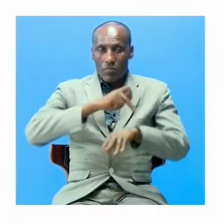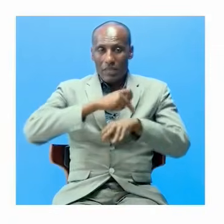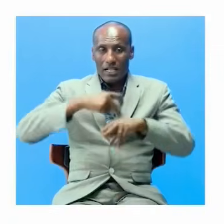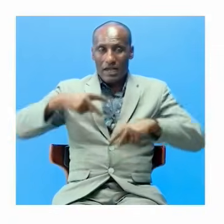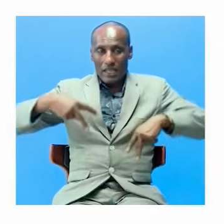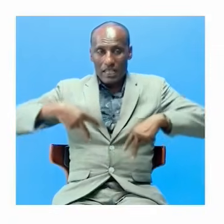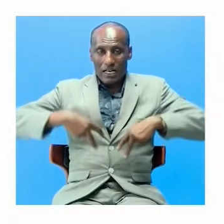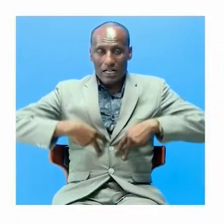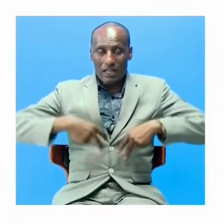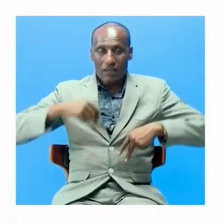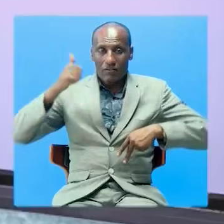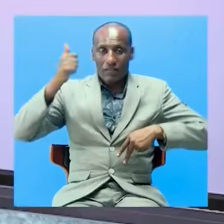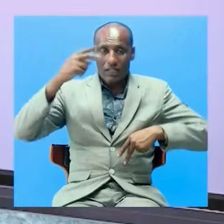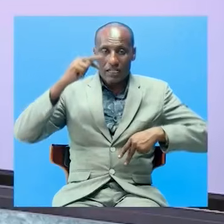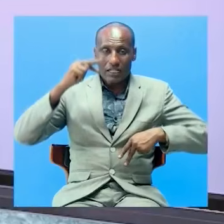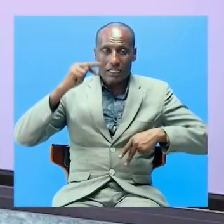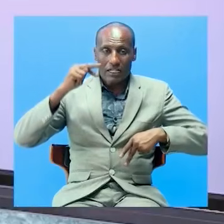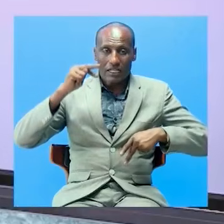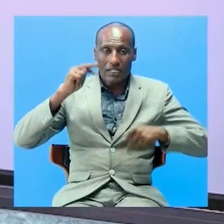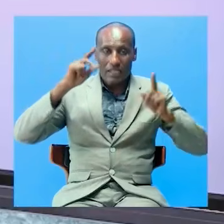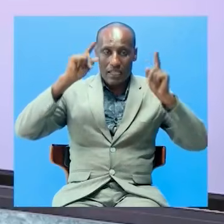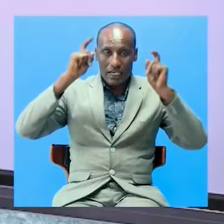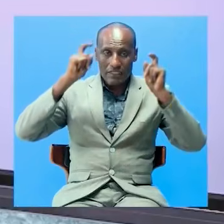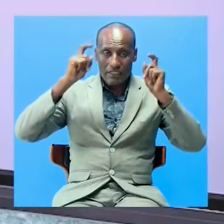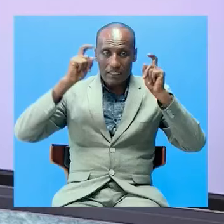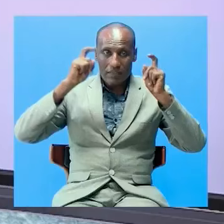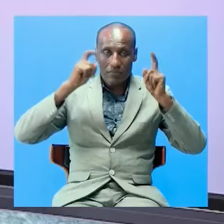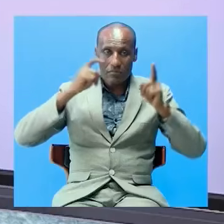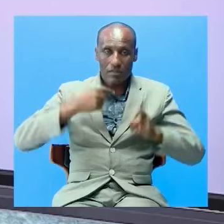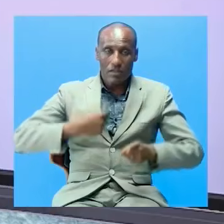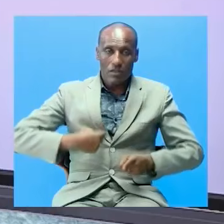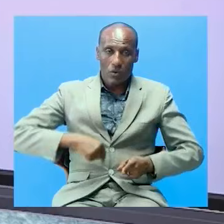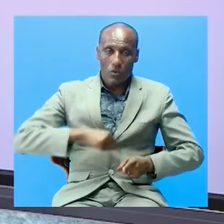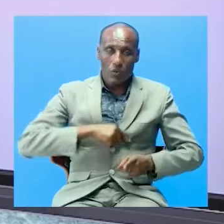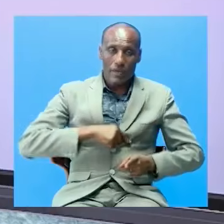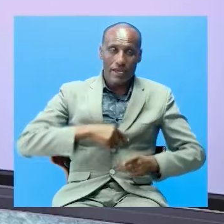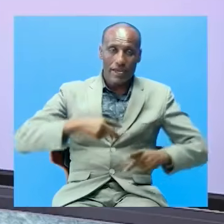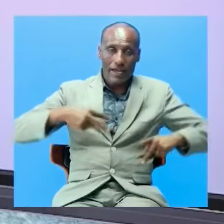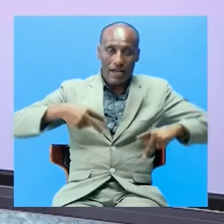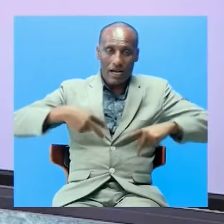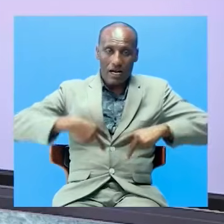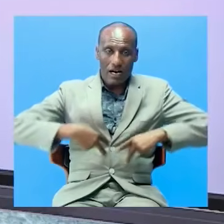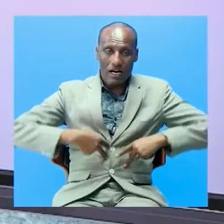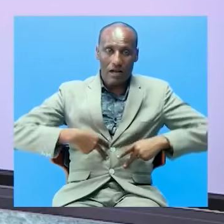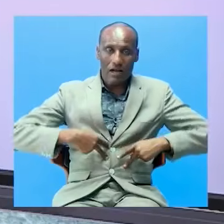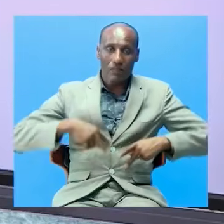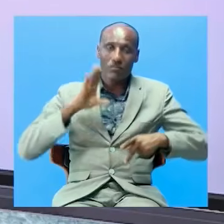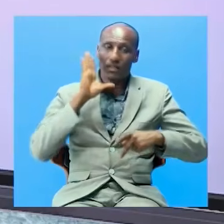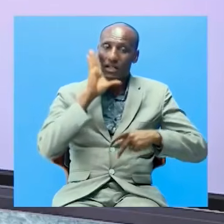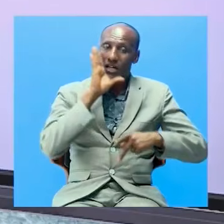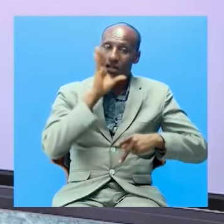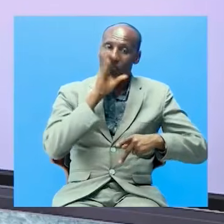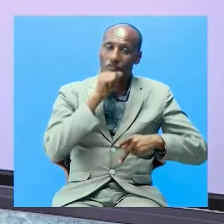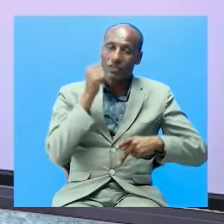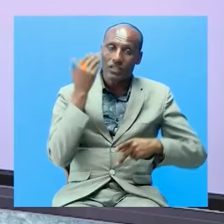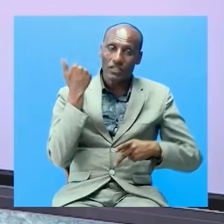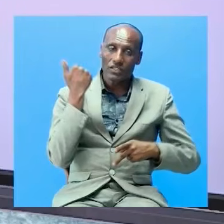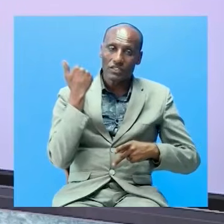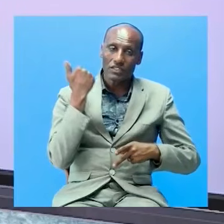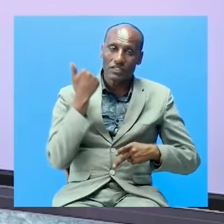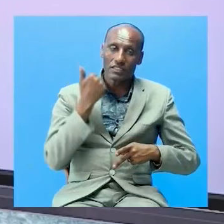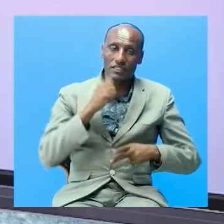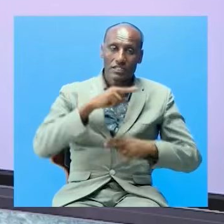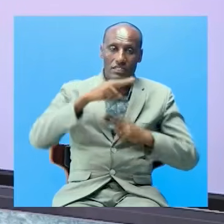Okay, look at this. We blank have an exam. We have finished chapter 6.